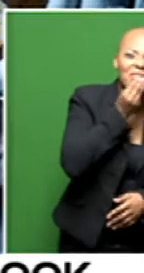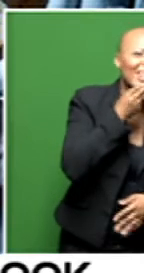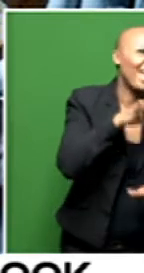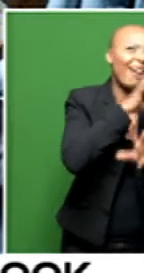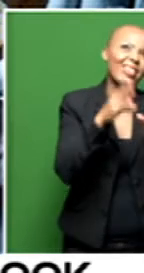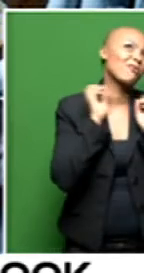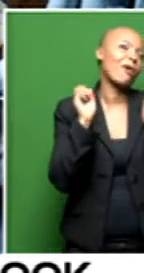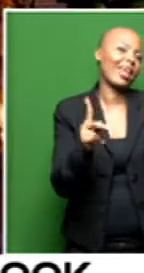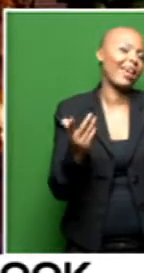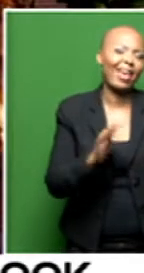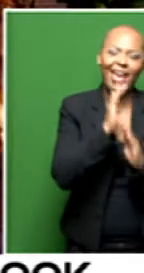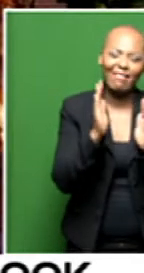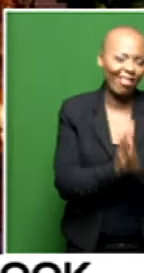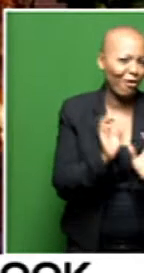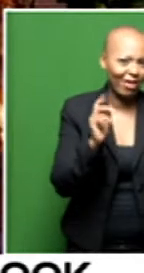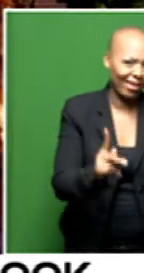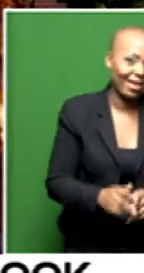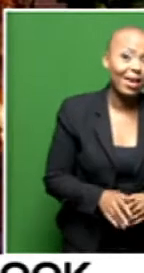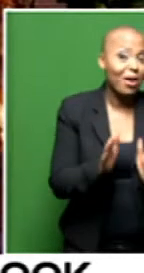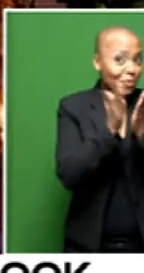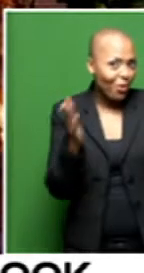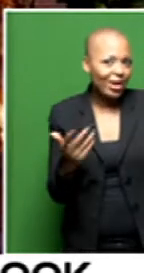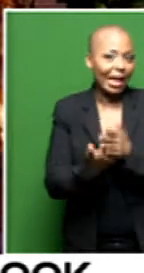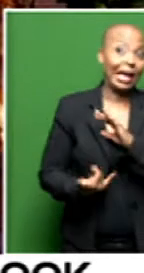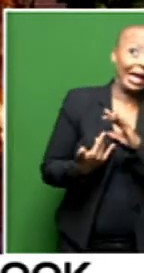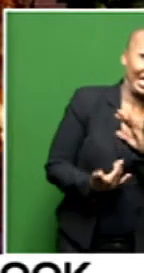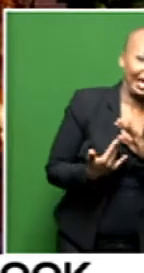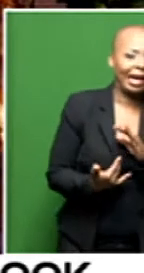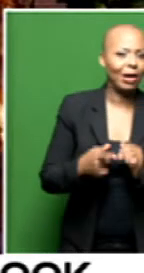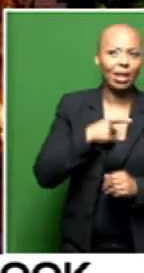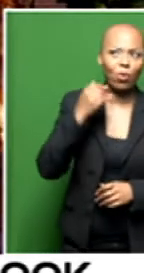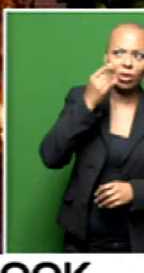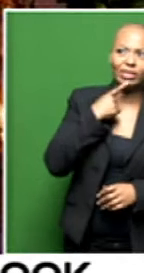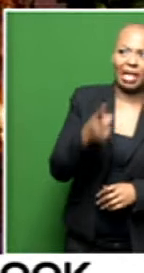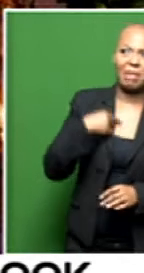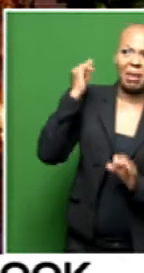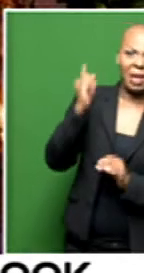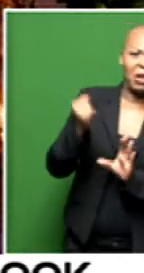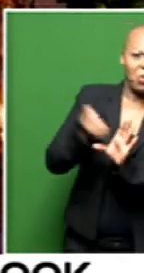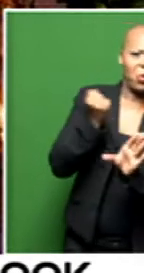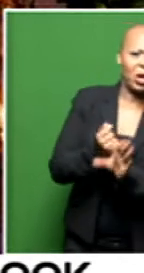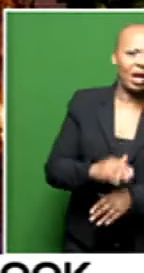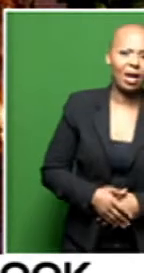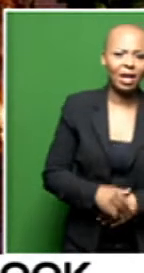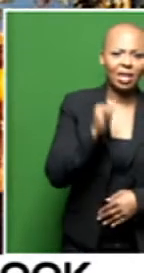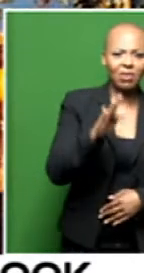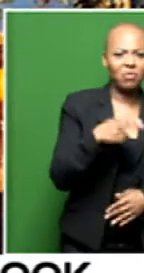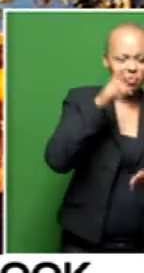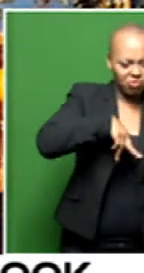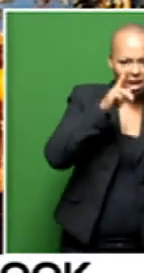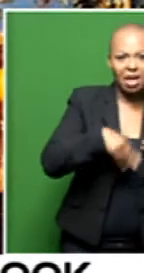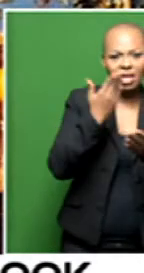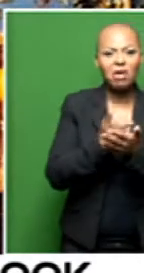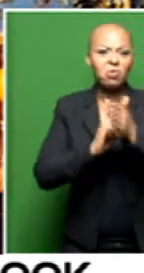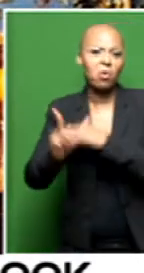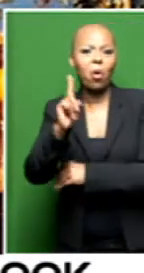book empowers everyone to cook. I don't like it if people say, no, I'm a very bad cook. If you can read, you can go to the moon. That's what I believe. And this is what